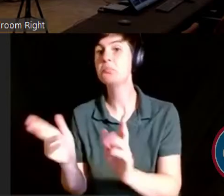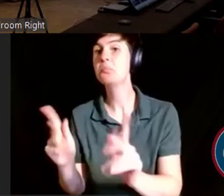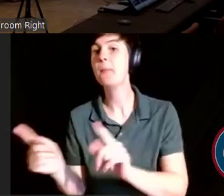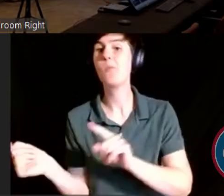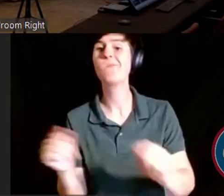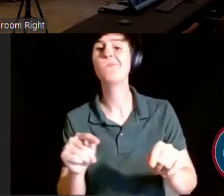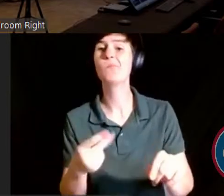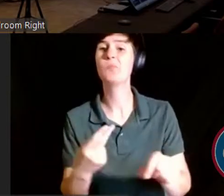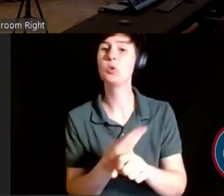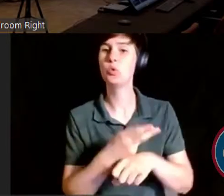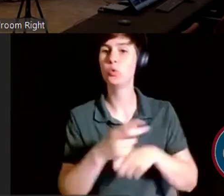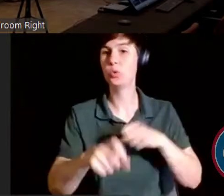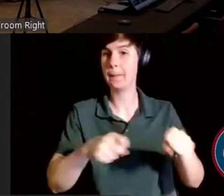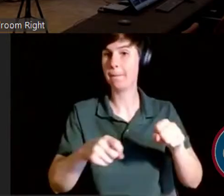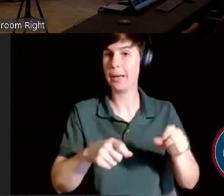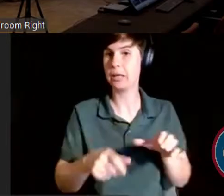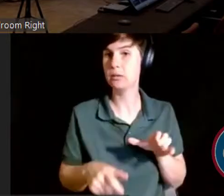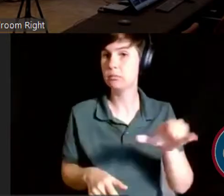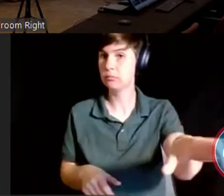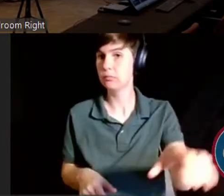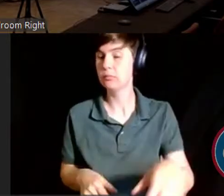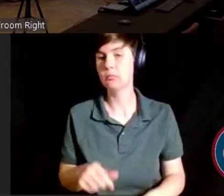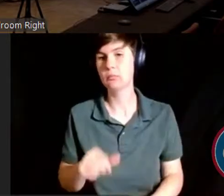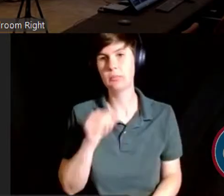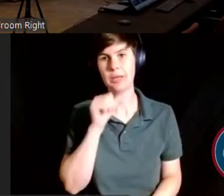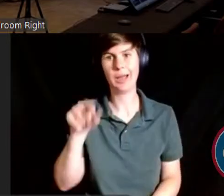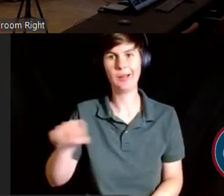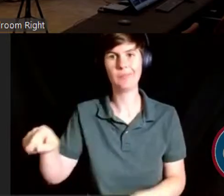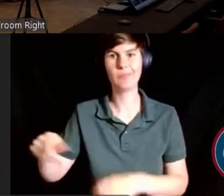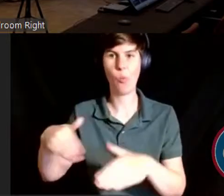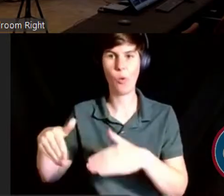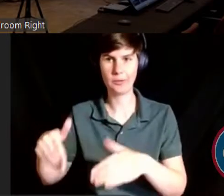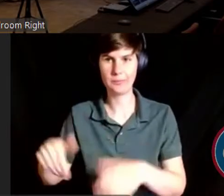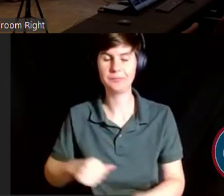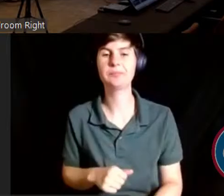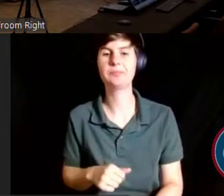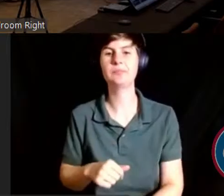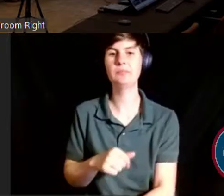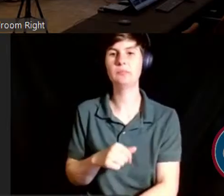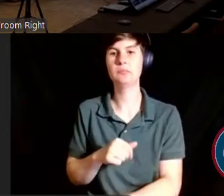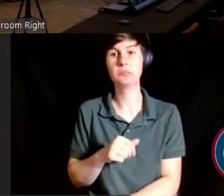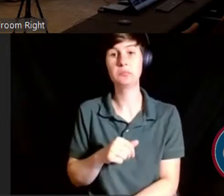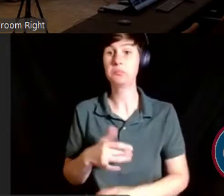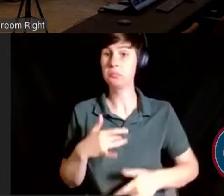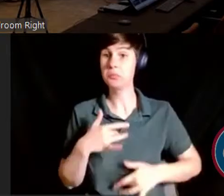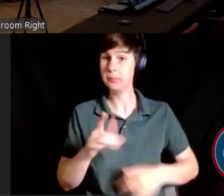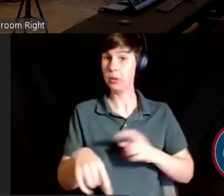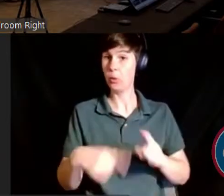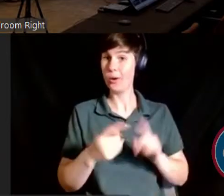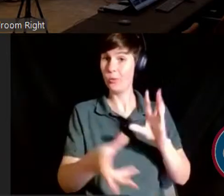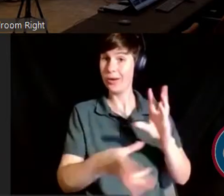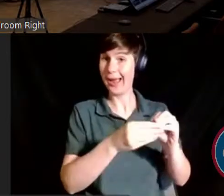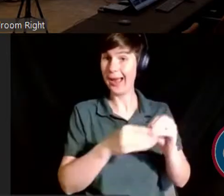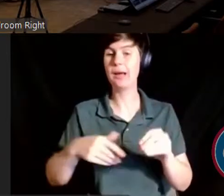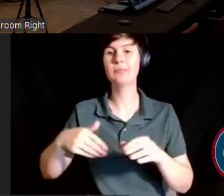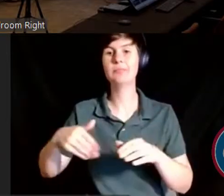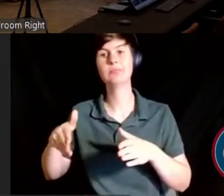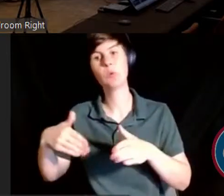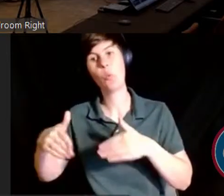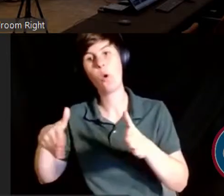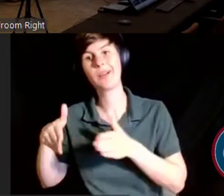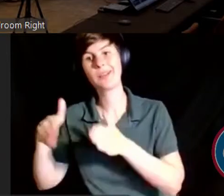and stay off the sidewalk. So when we've done it, it's usually the sidewalk riding usually goes way down. There's always going to be people doing it,